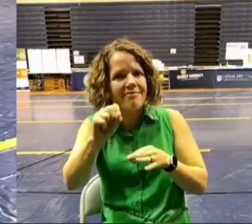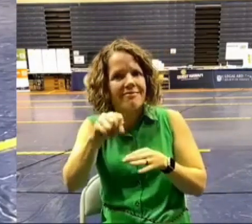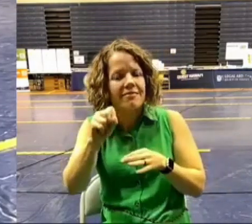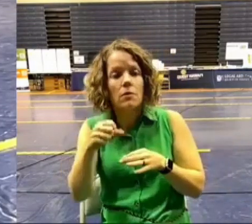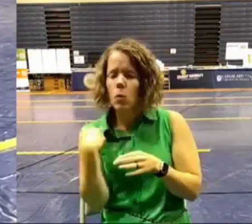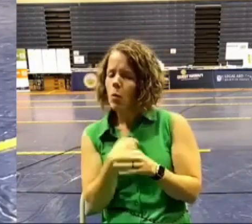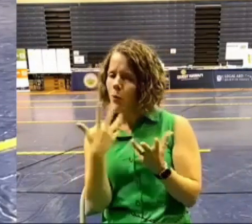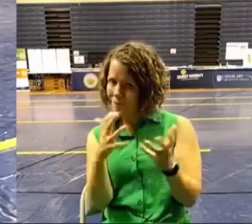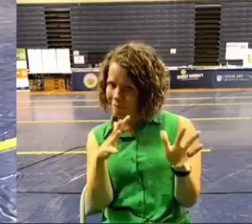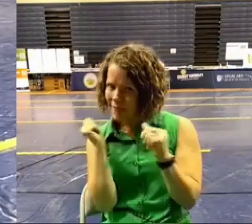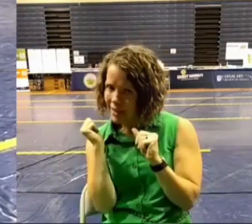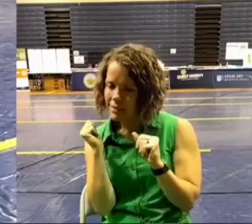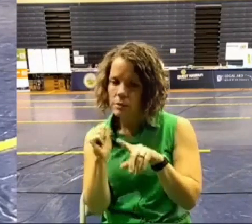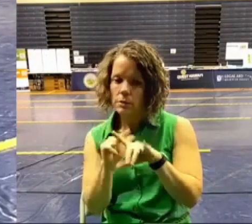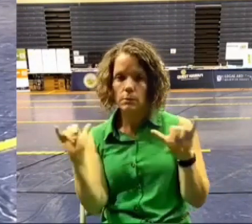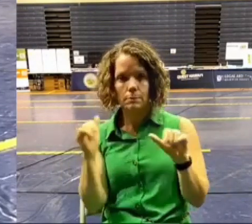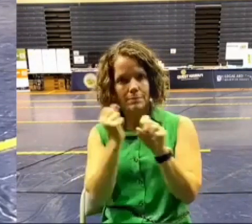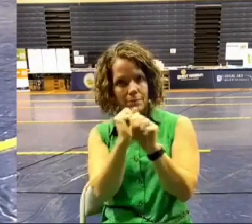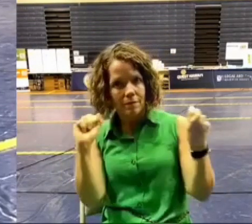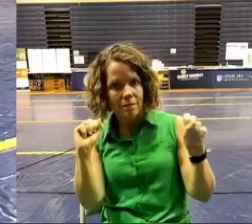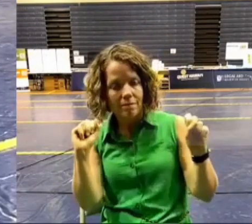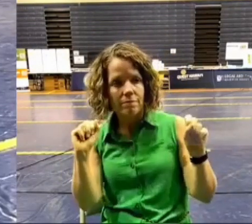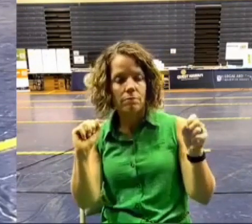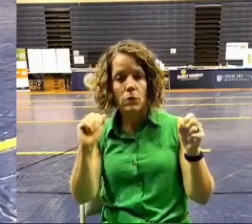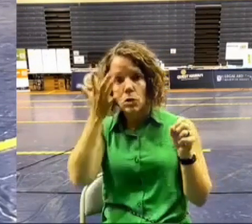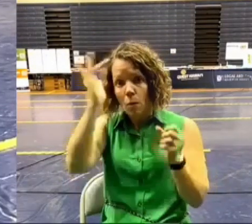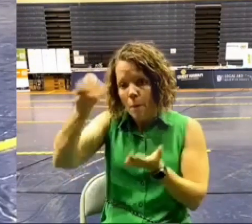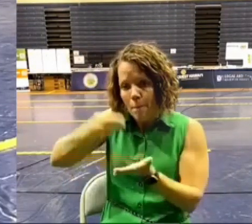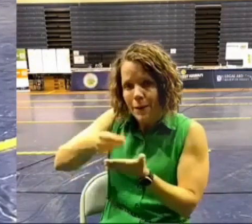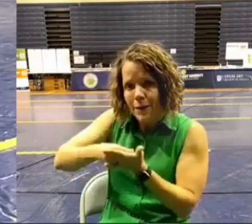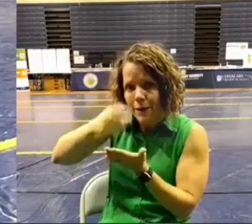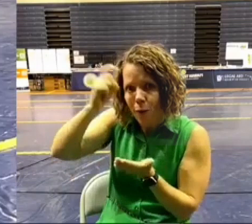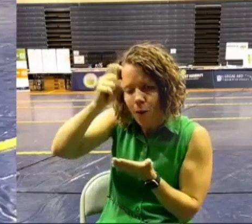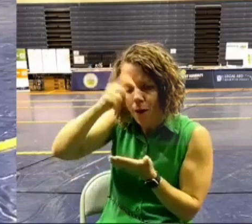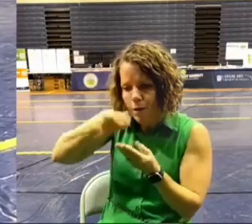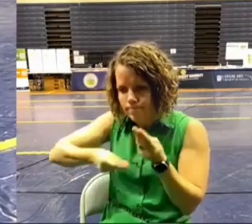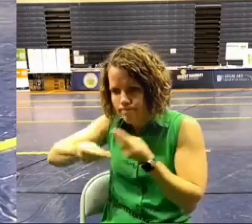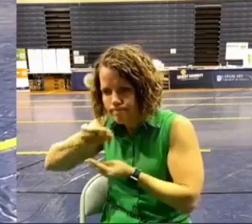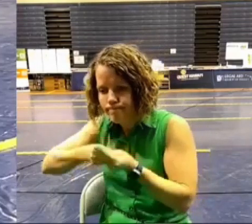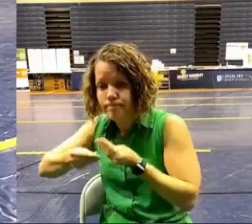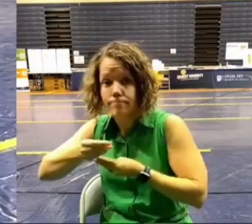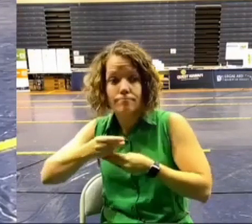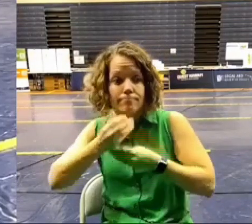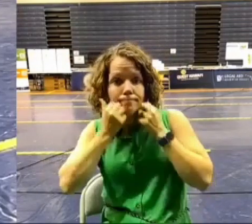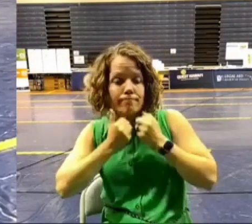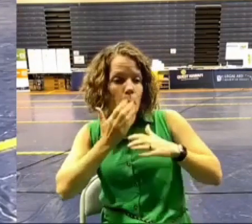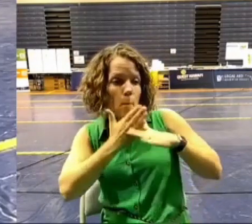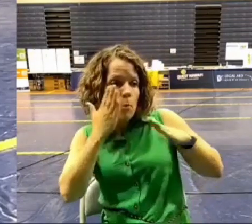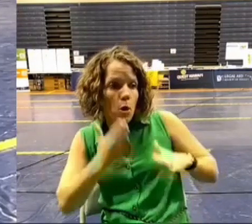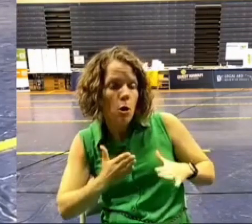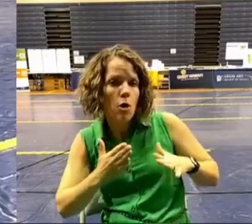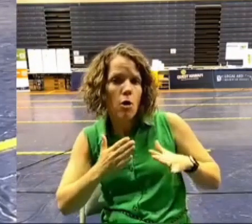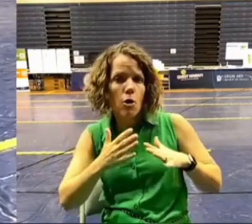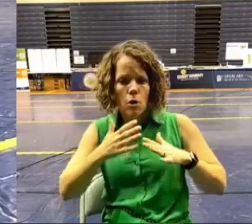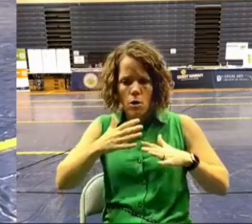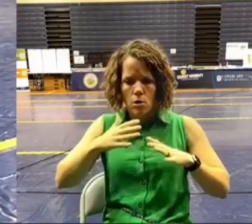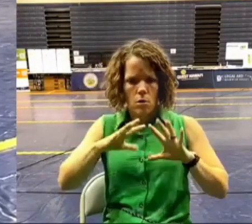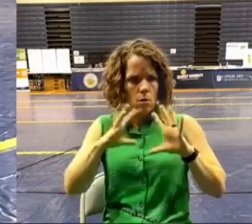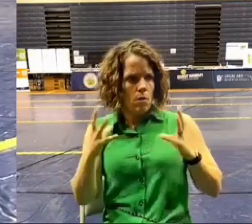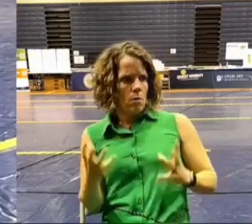do it as fast as we can, as safe as we can, without breaking the bank, without, you know, losing our partners. There's